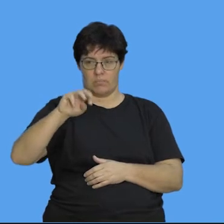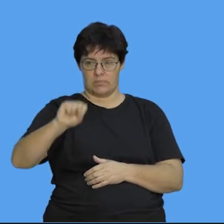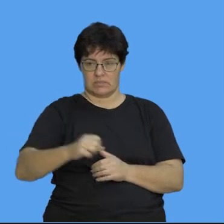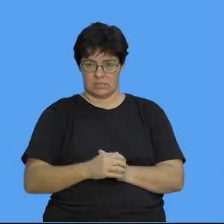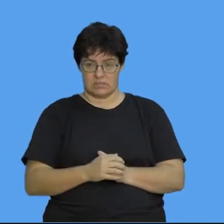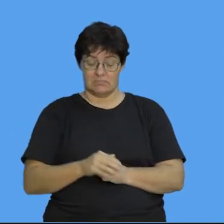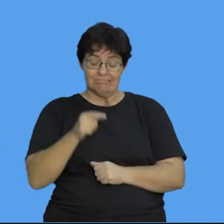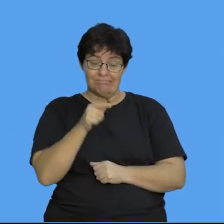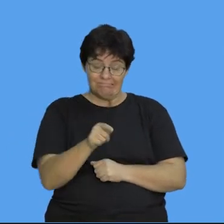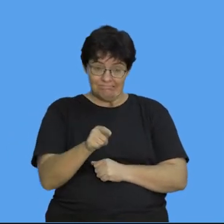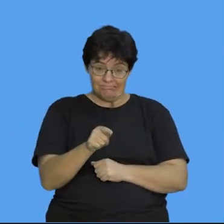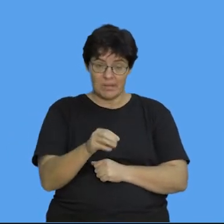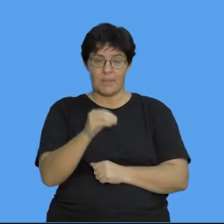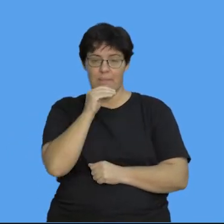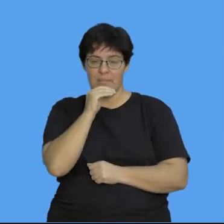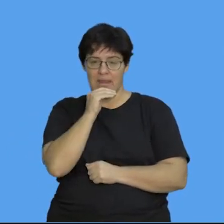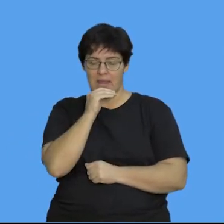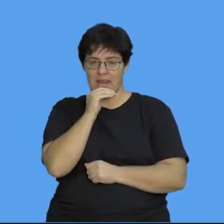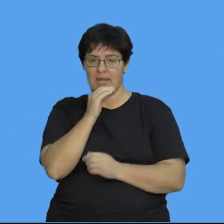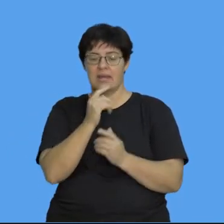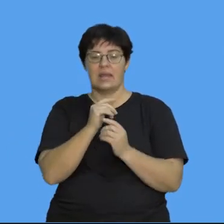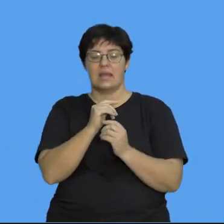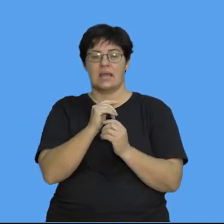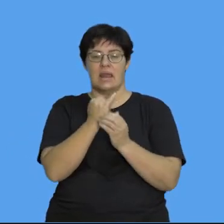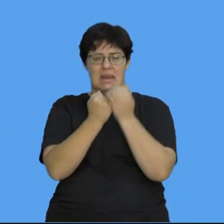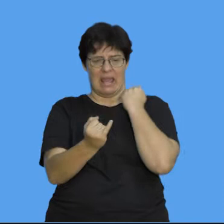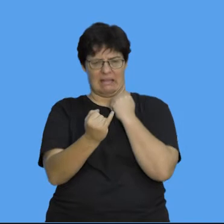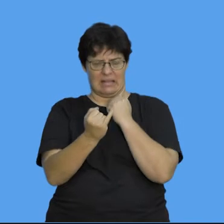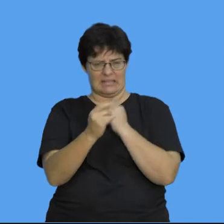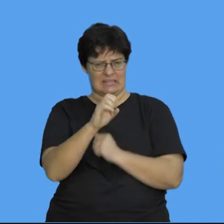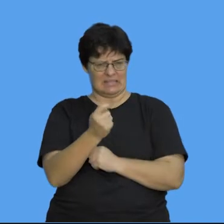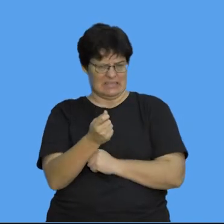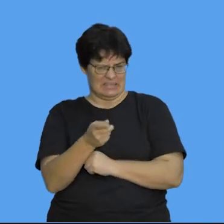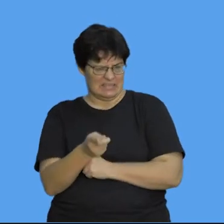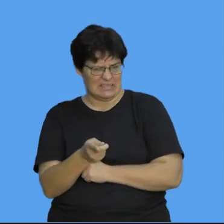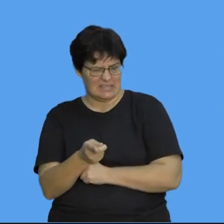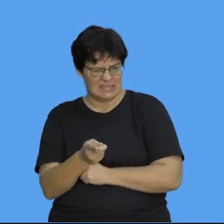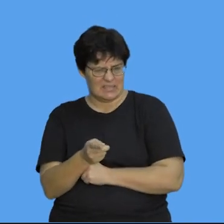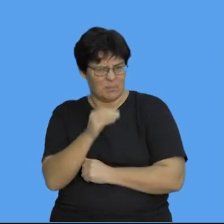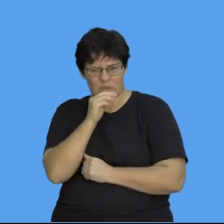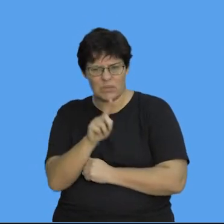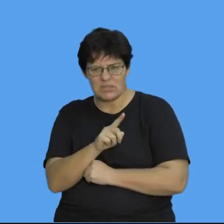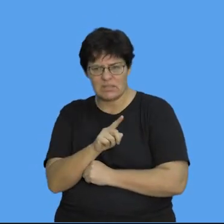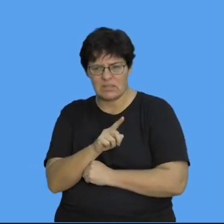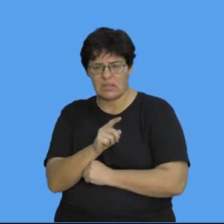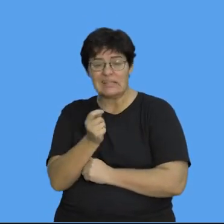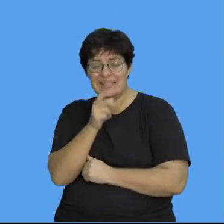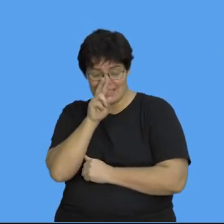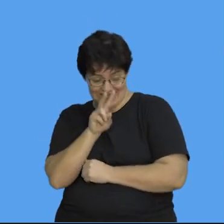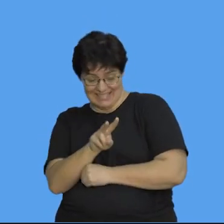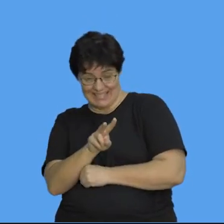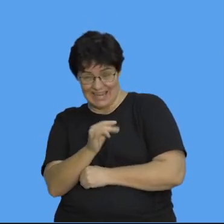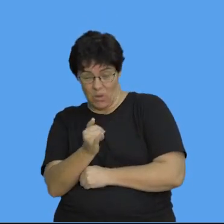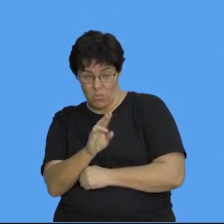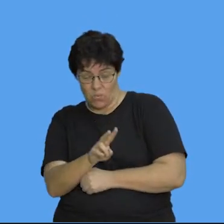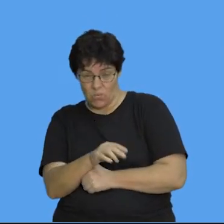to you, Gymnosperm means a naked seed. What do I mean by naked seed? I'm saying that the seed, and